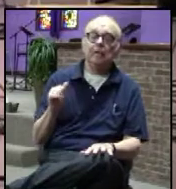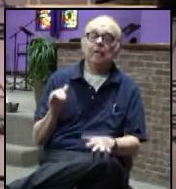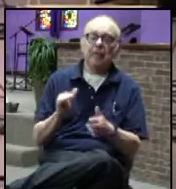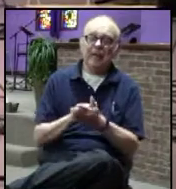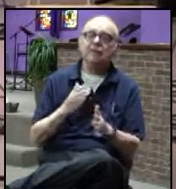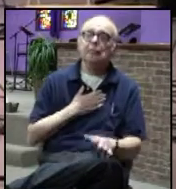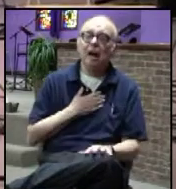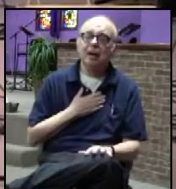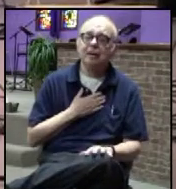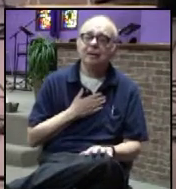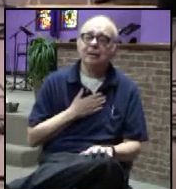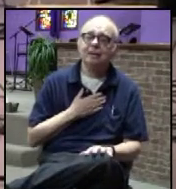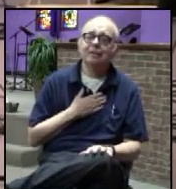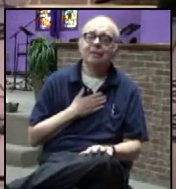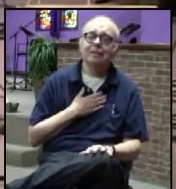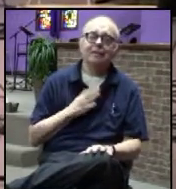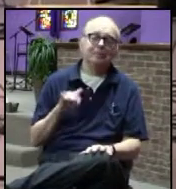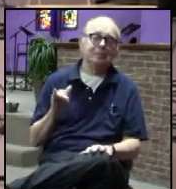it's mine.